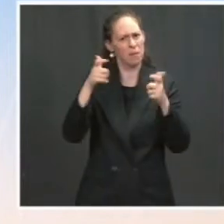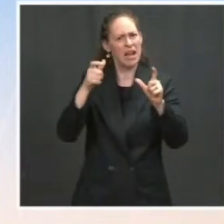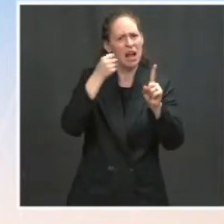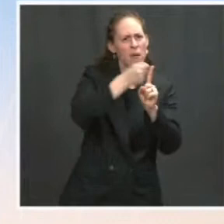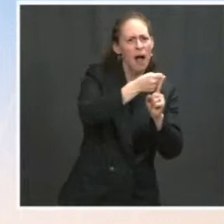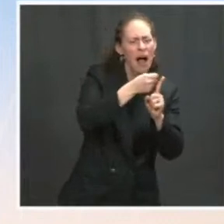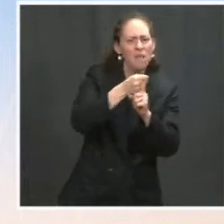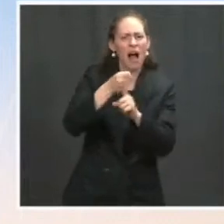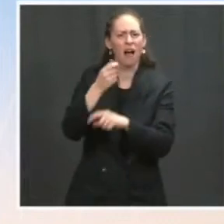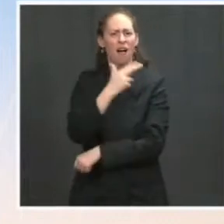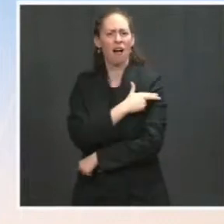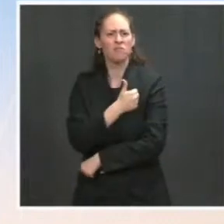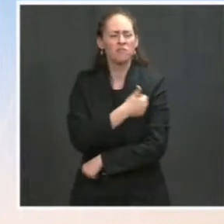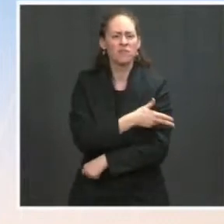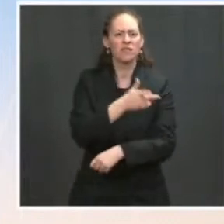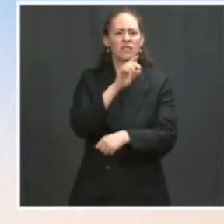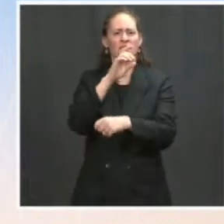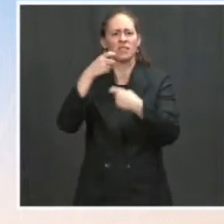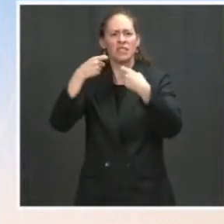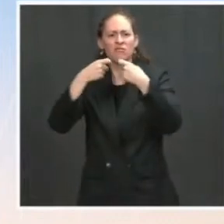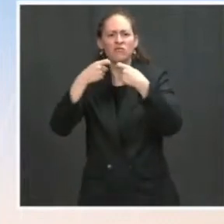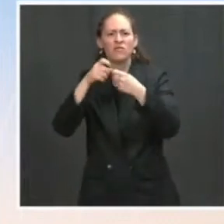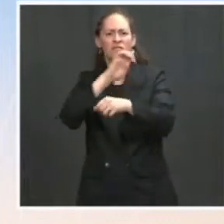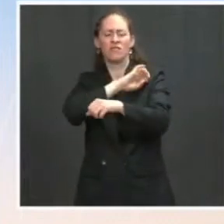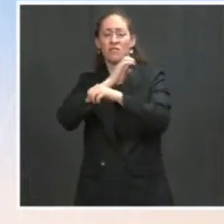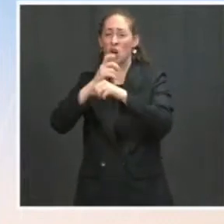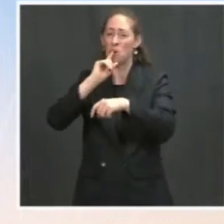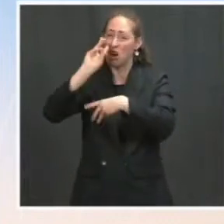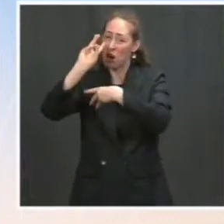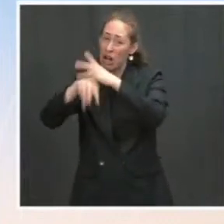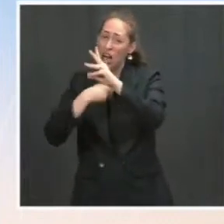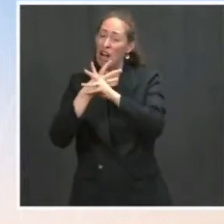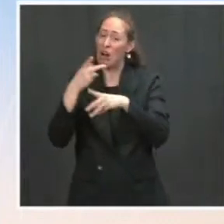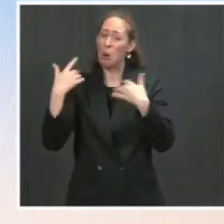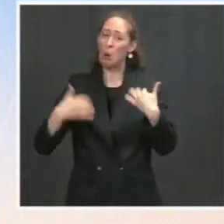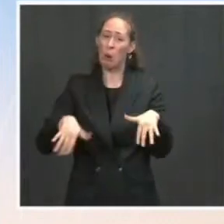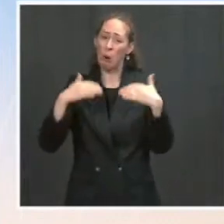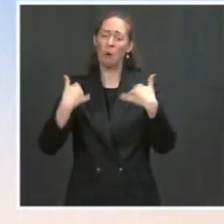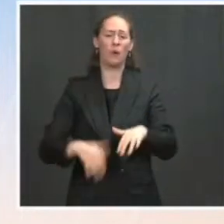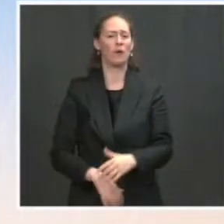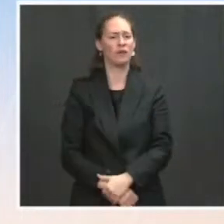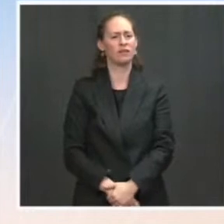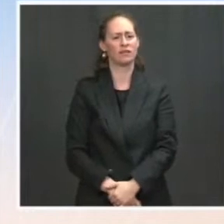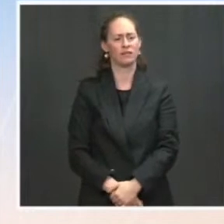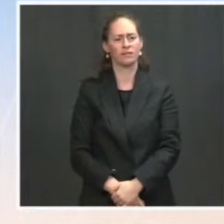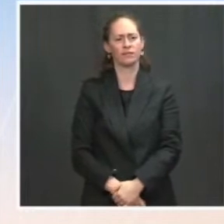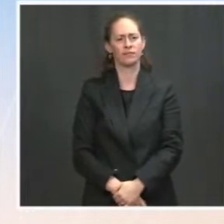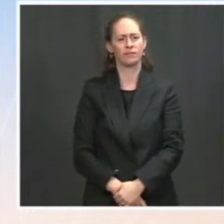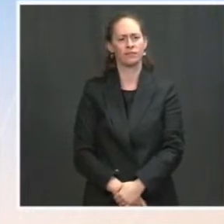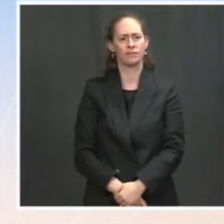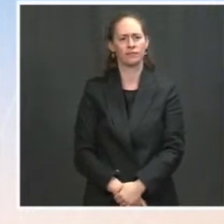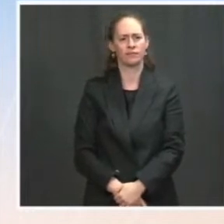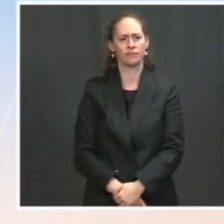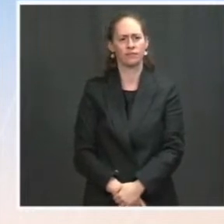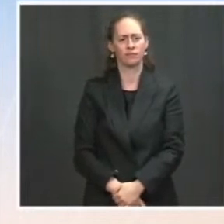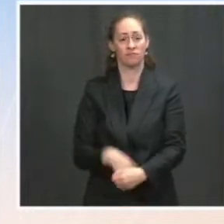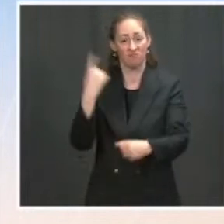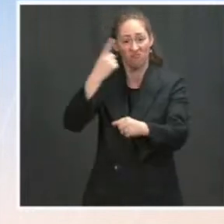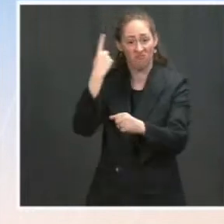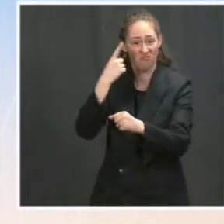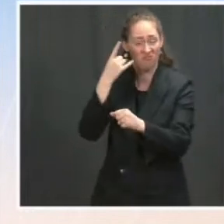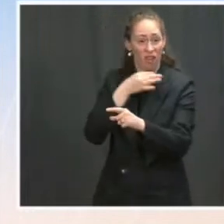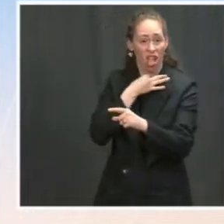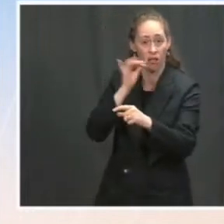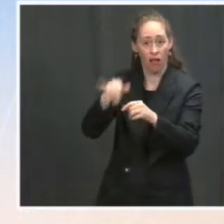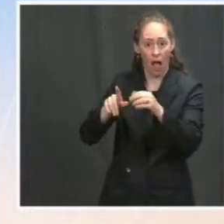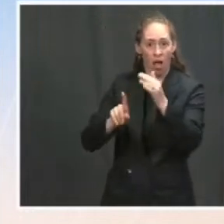world. Just two quick ones. Do you guys consider this attack ongoing, or has the malicious actor been removed? And just to follow up on something you said,